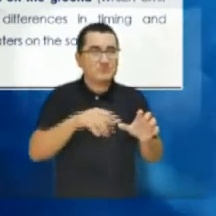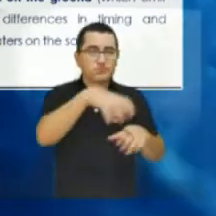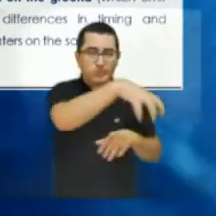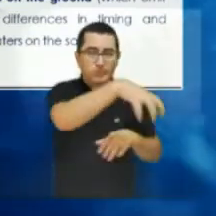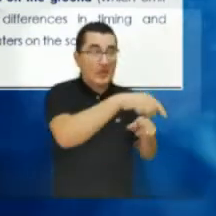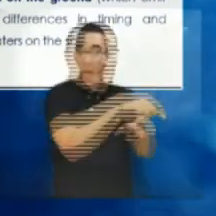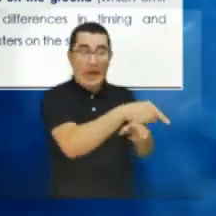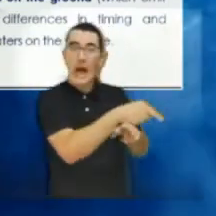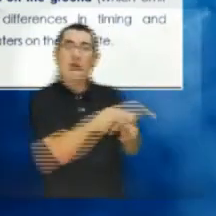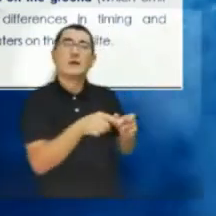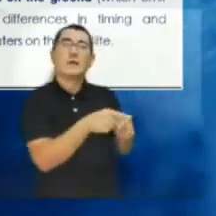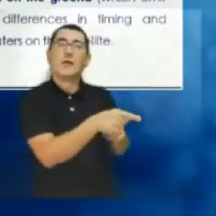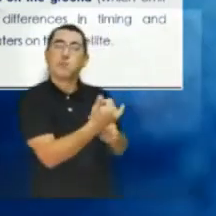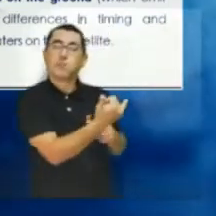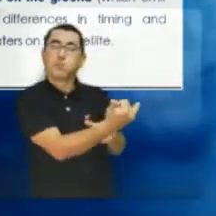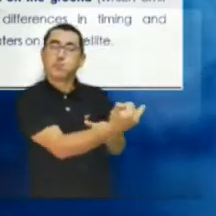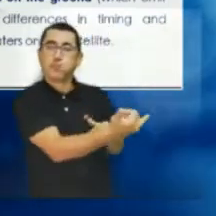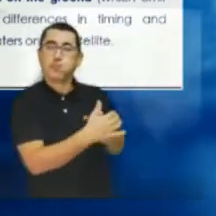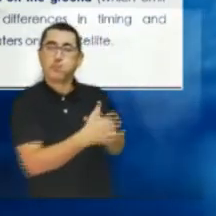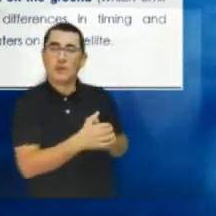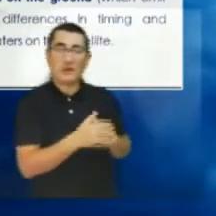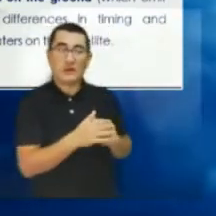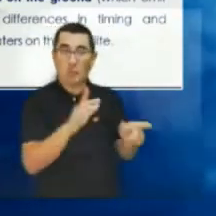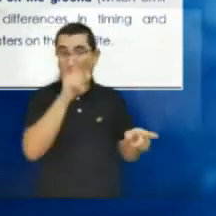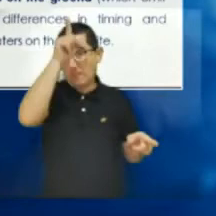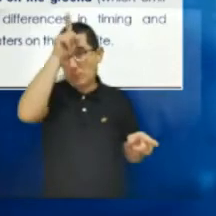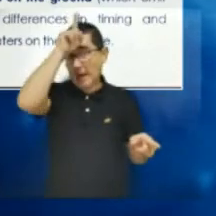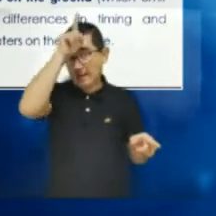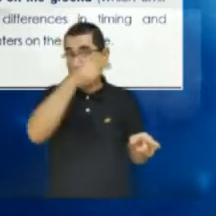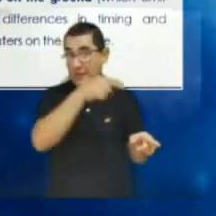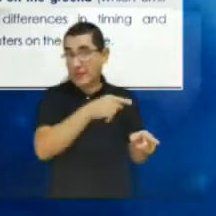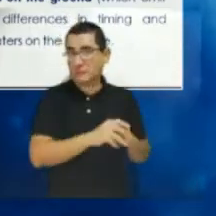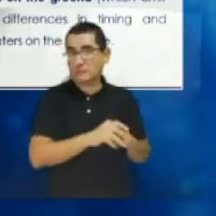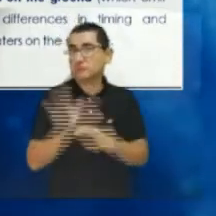various actors in Europe. To help us